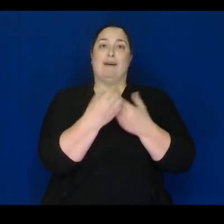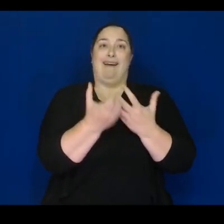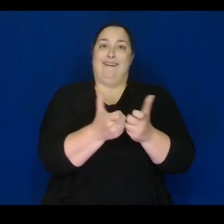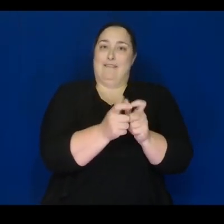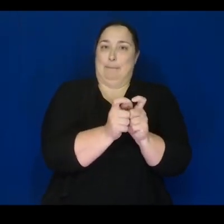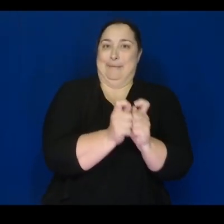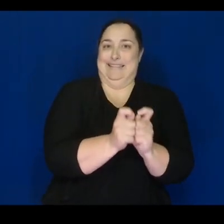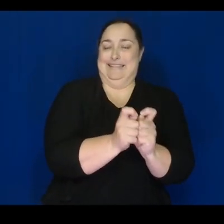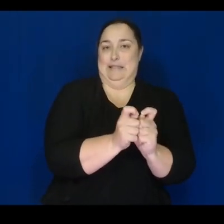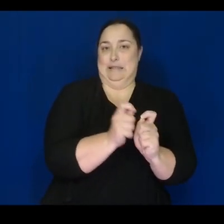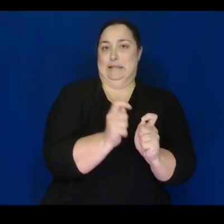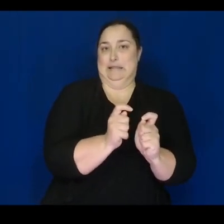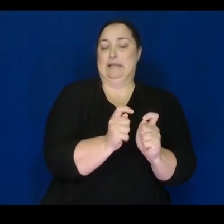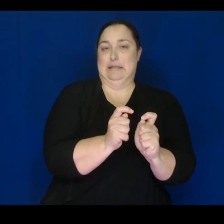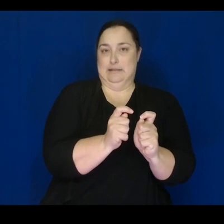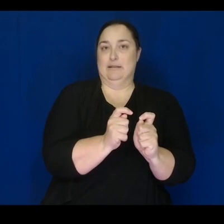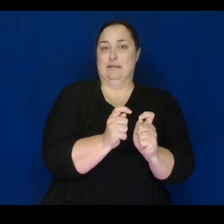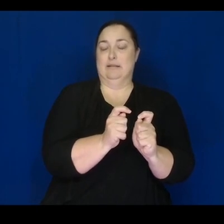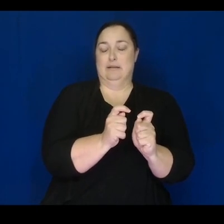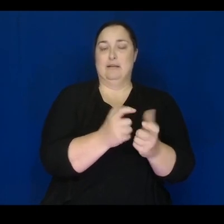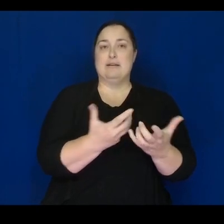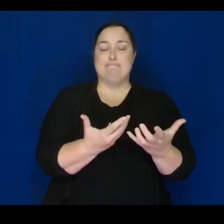And which really,